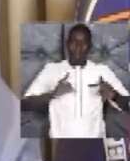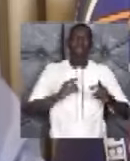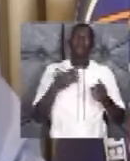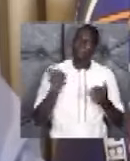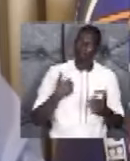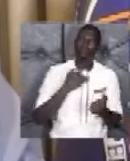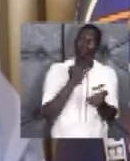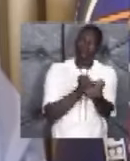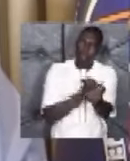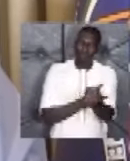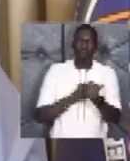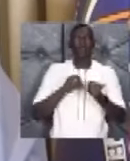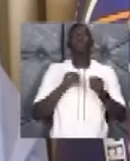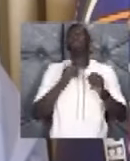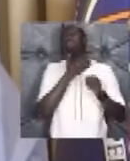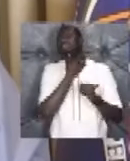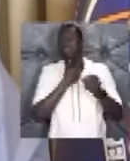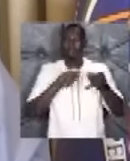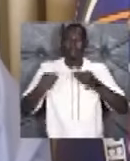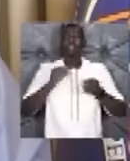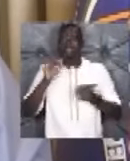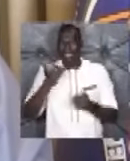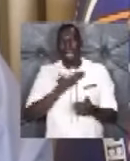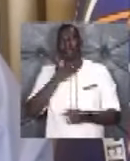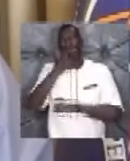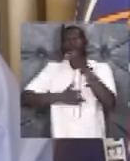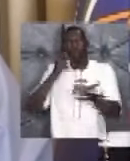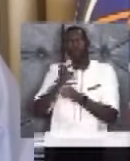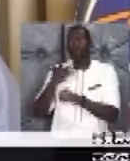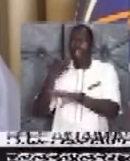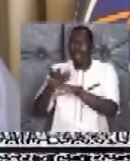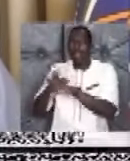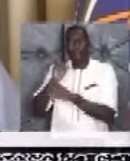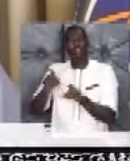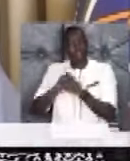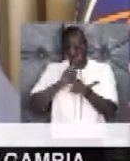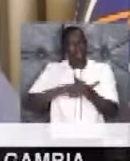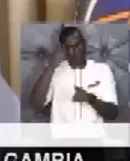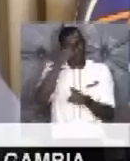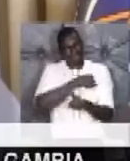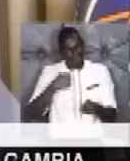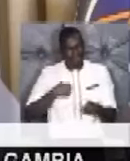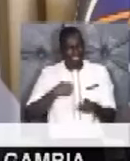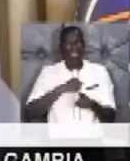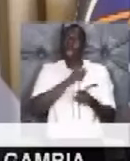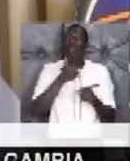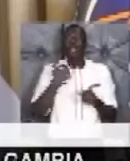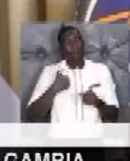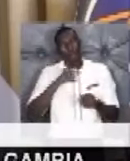livelihoods despite the global challenges. We are developing policies